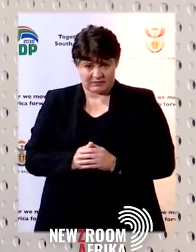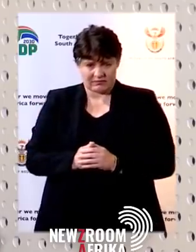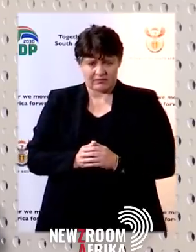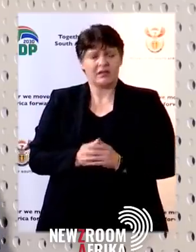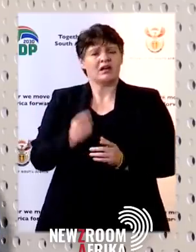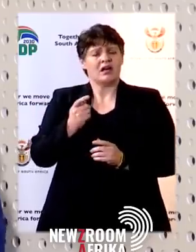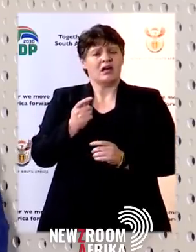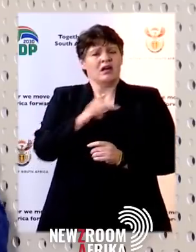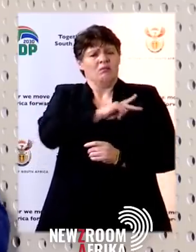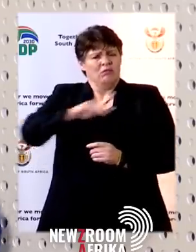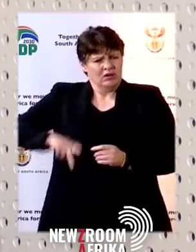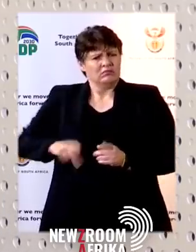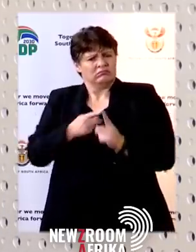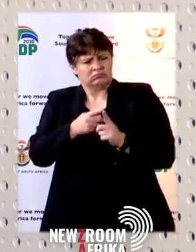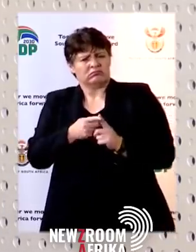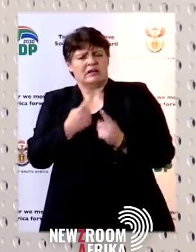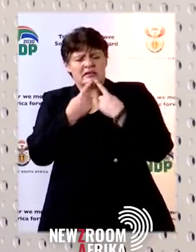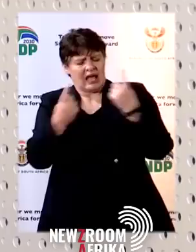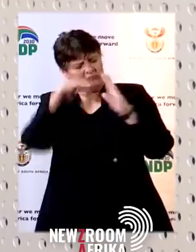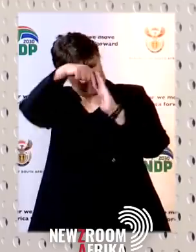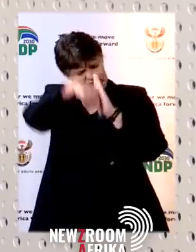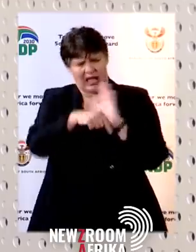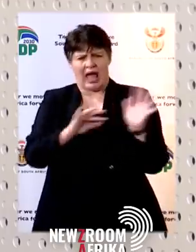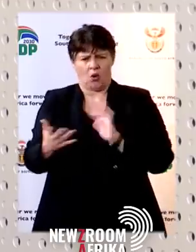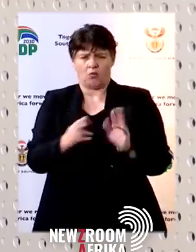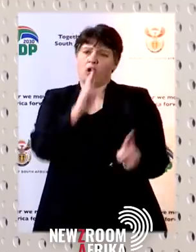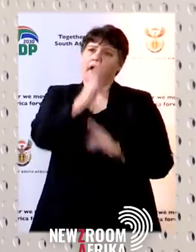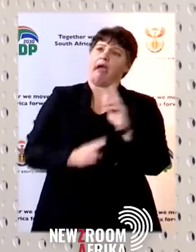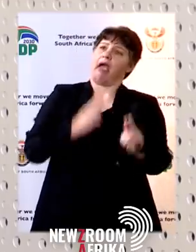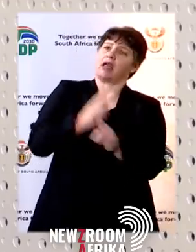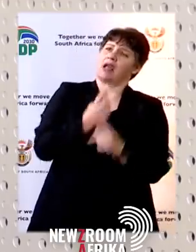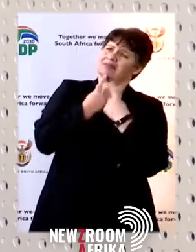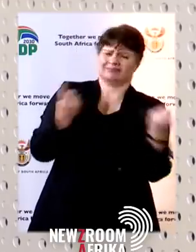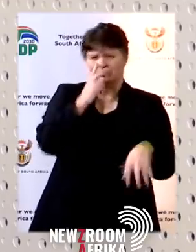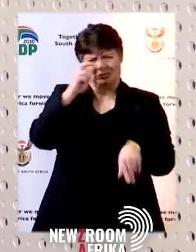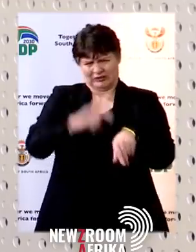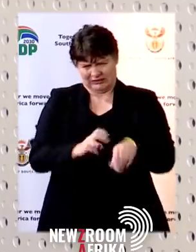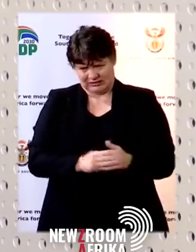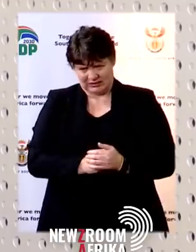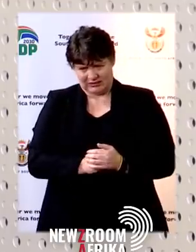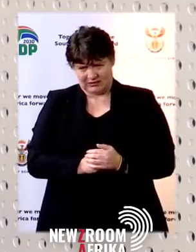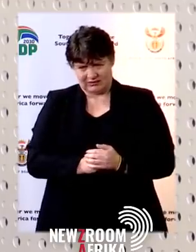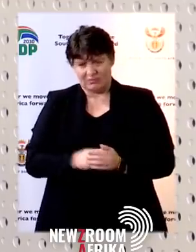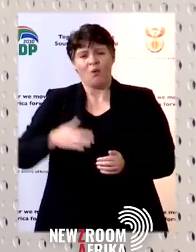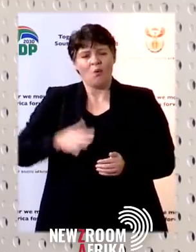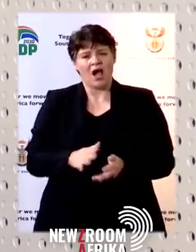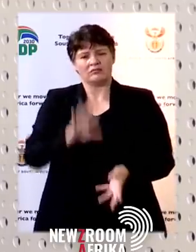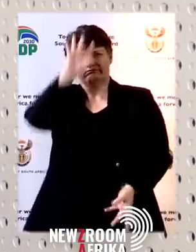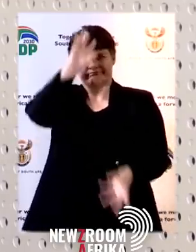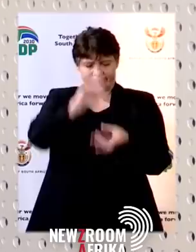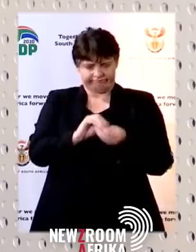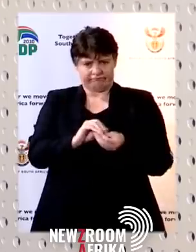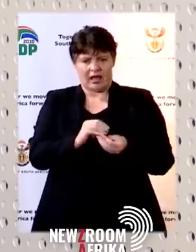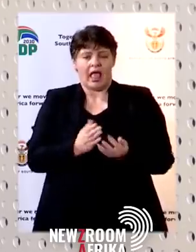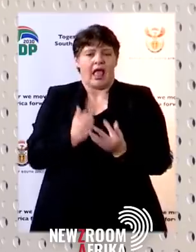about these components, and there's no need here to repeat. Let me give a short summary of our